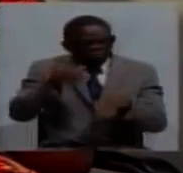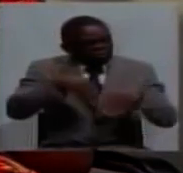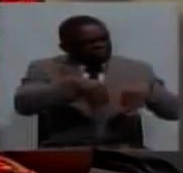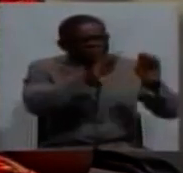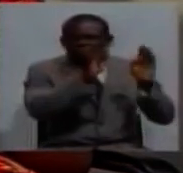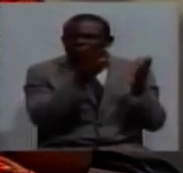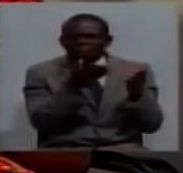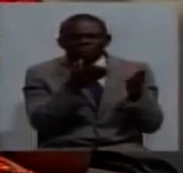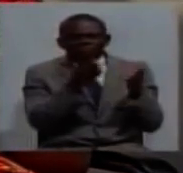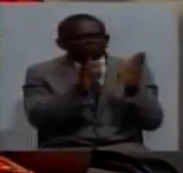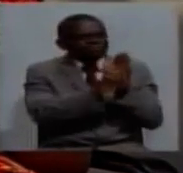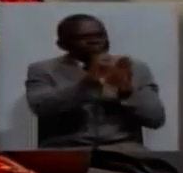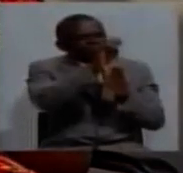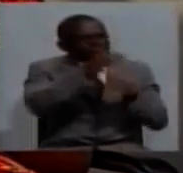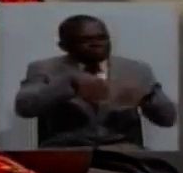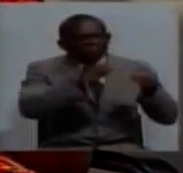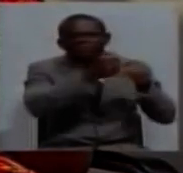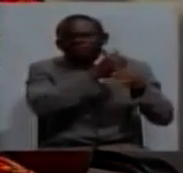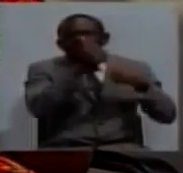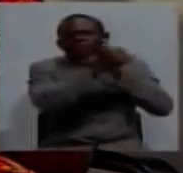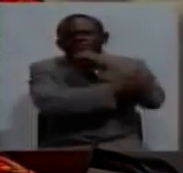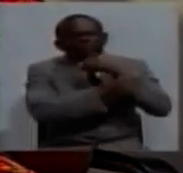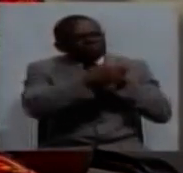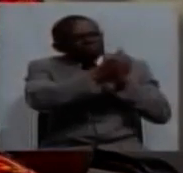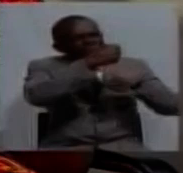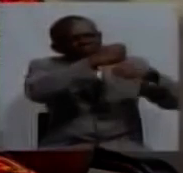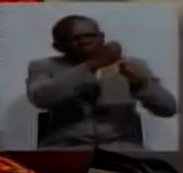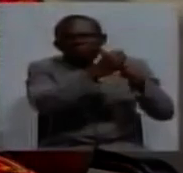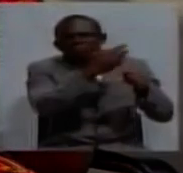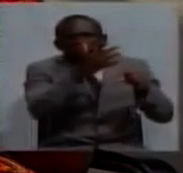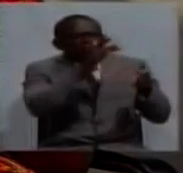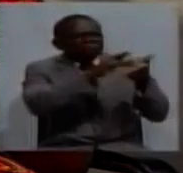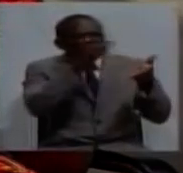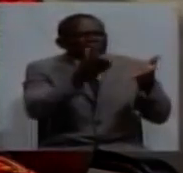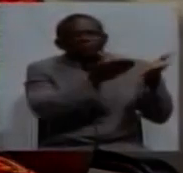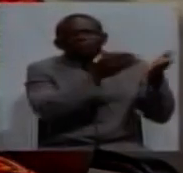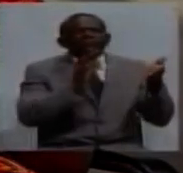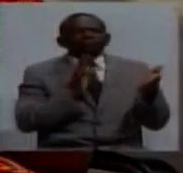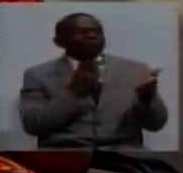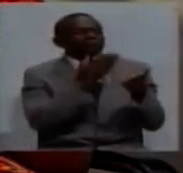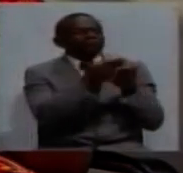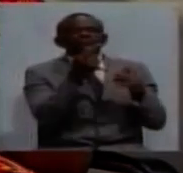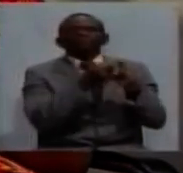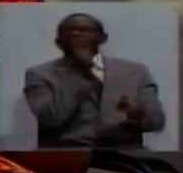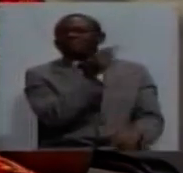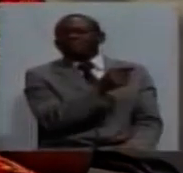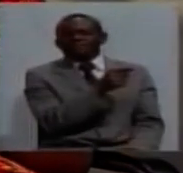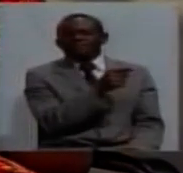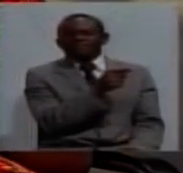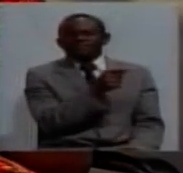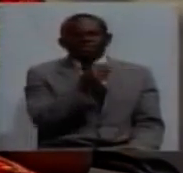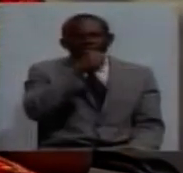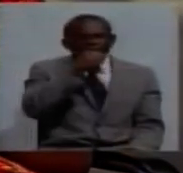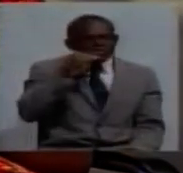importing back finished products. We're exporting agricultural products, raw materials. I think there